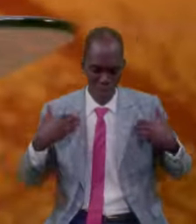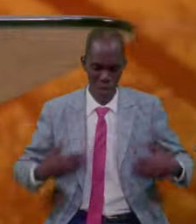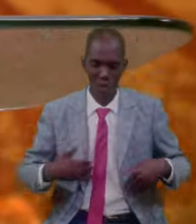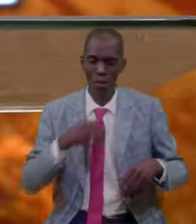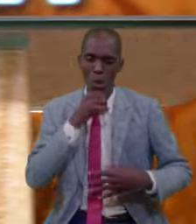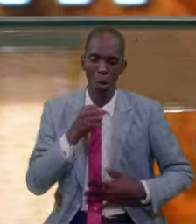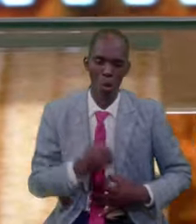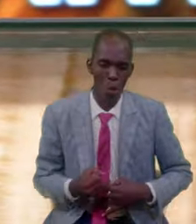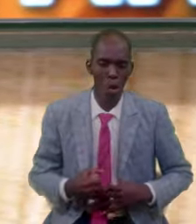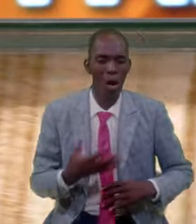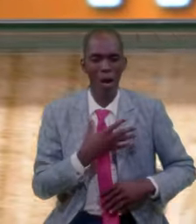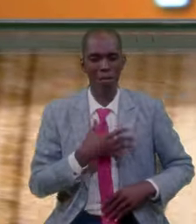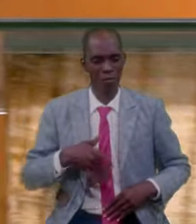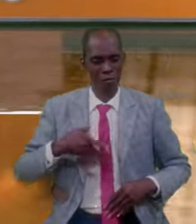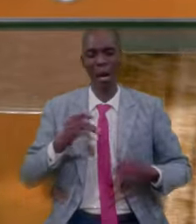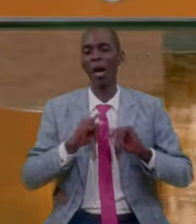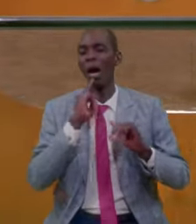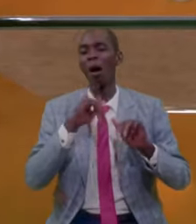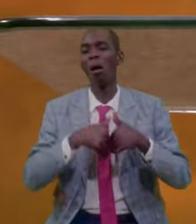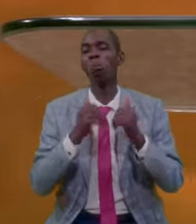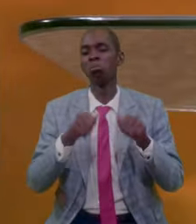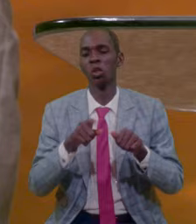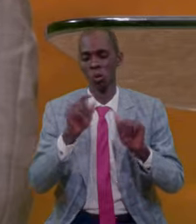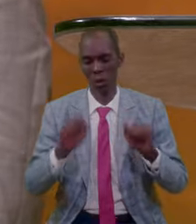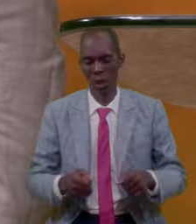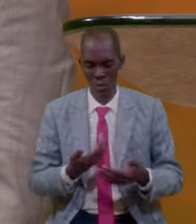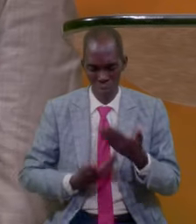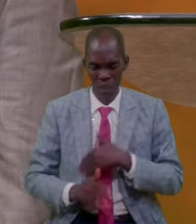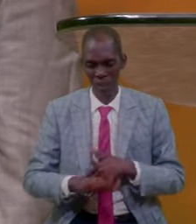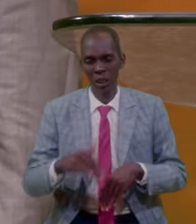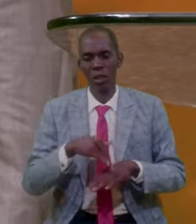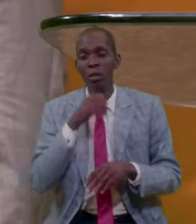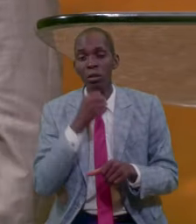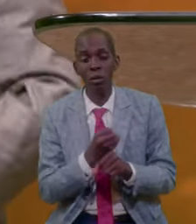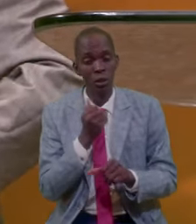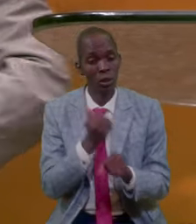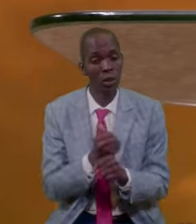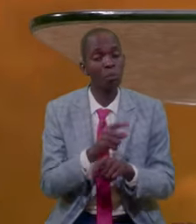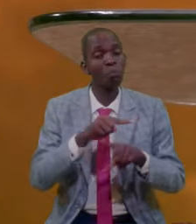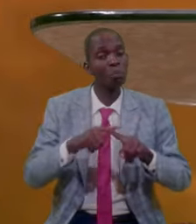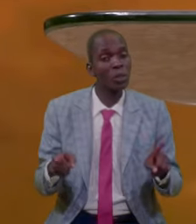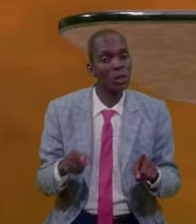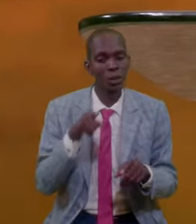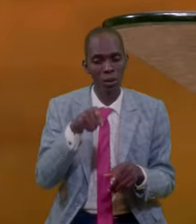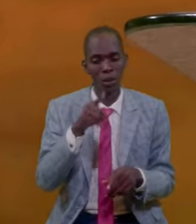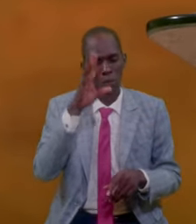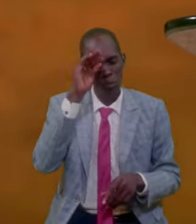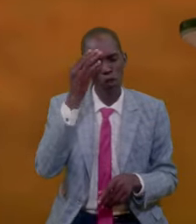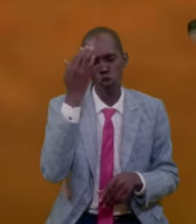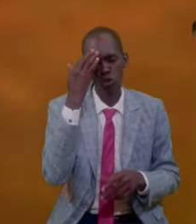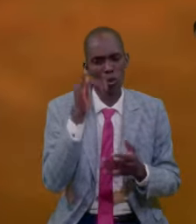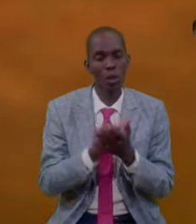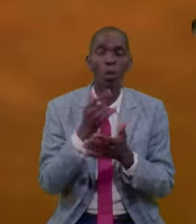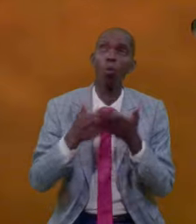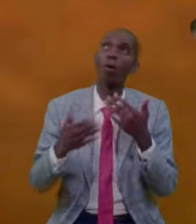was fully persuaded that what God has promised, is able to do. That's the